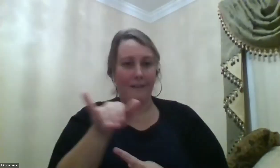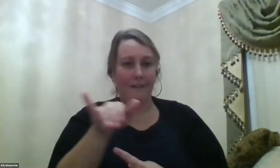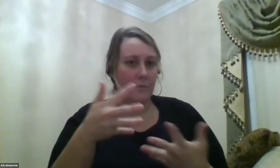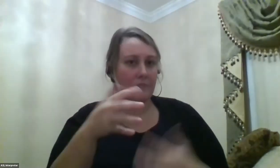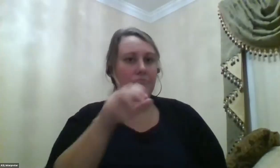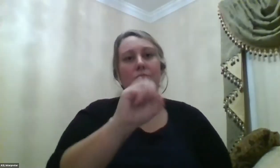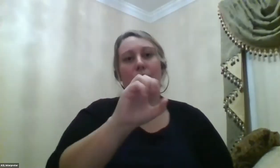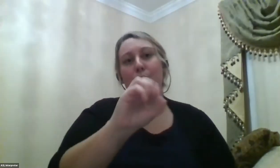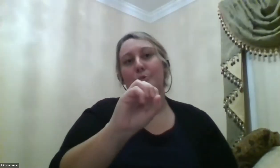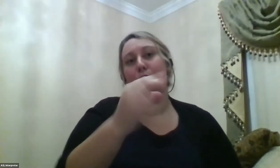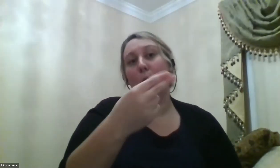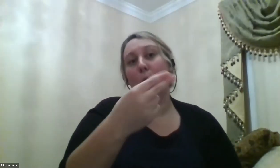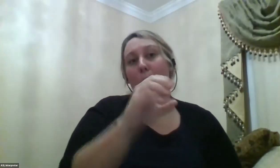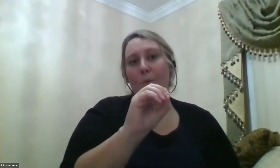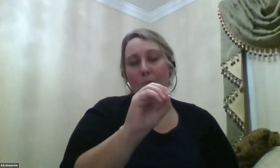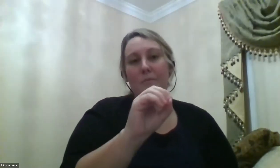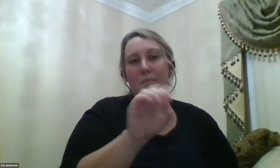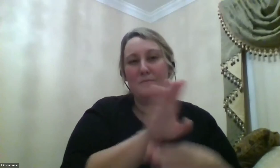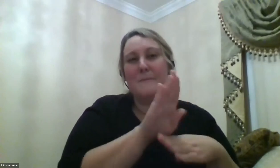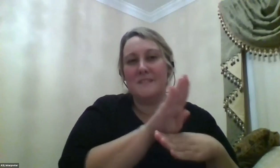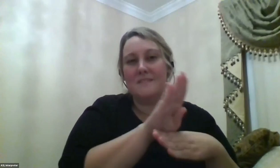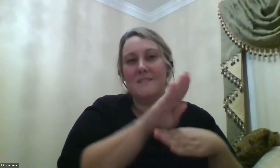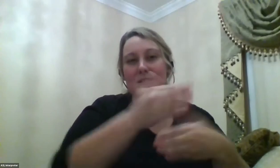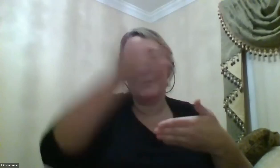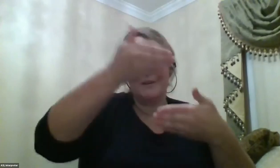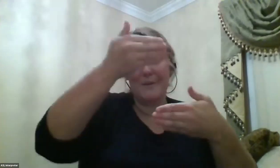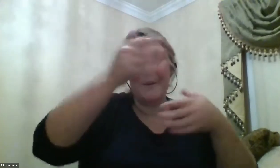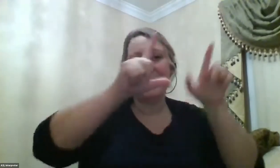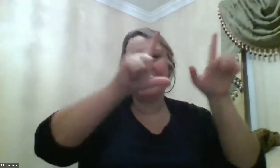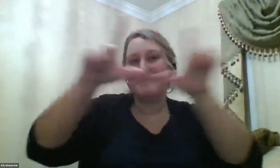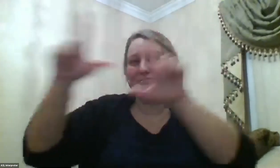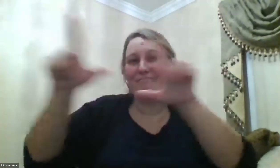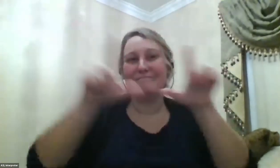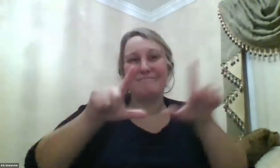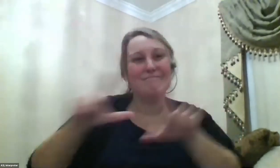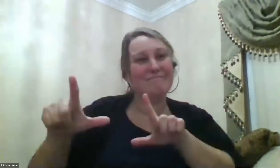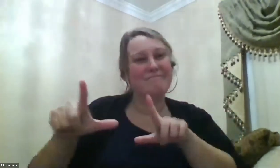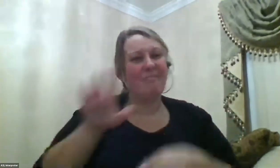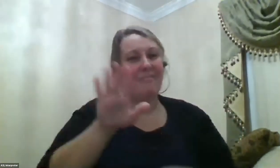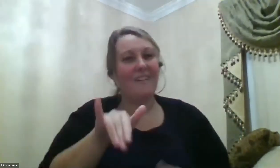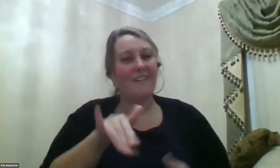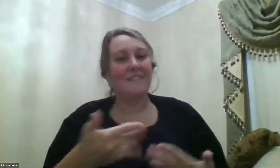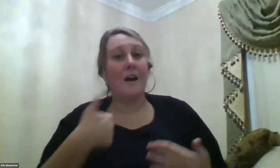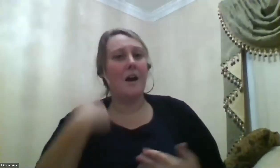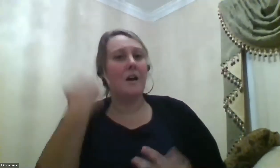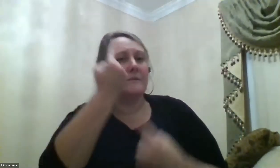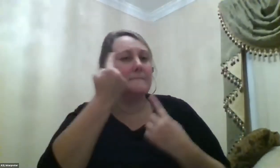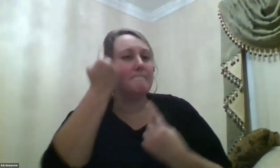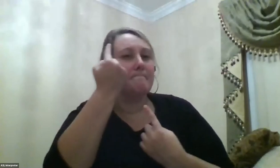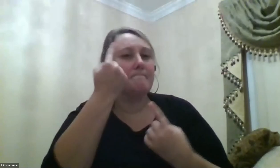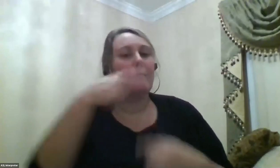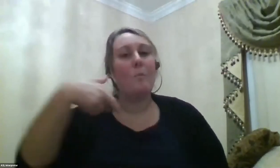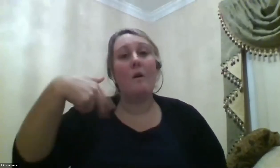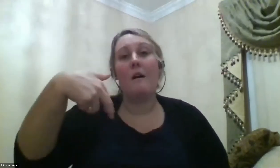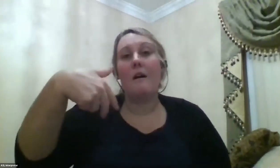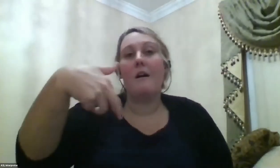And yeah, so for me, was also about thinking about what it was like to walk through Soho as a kid who grew up in New